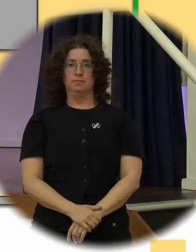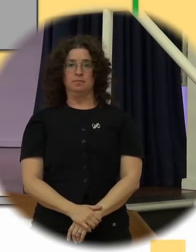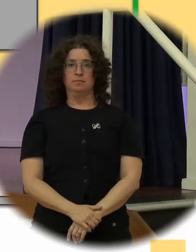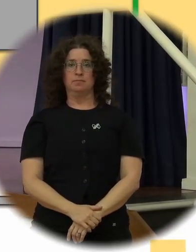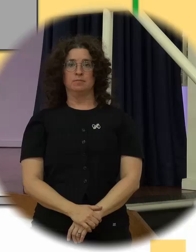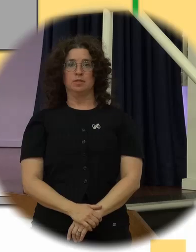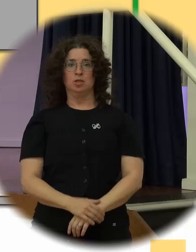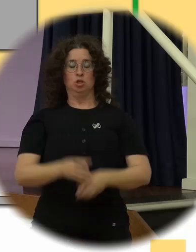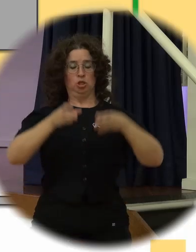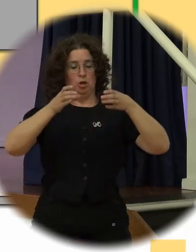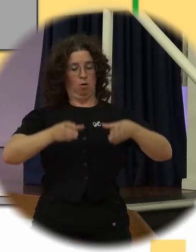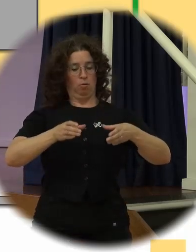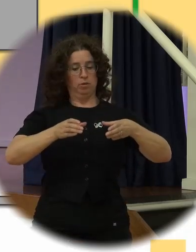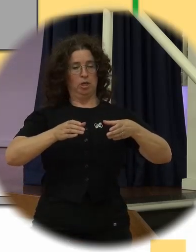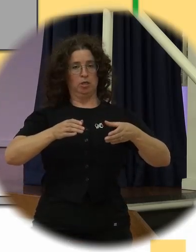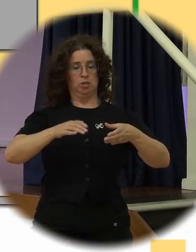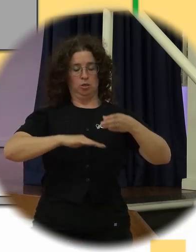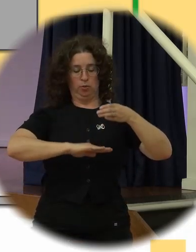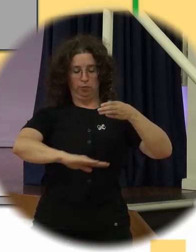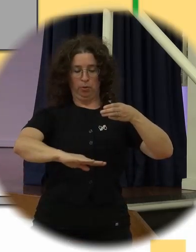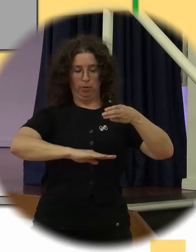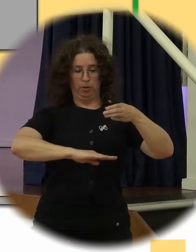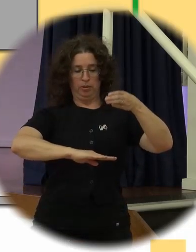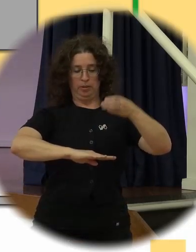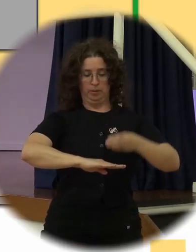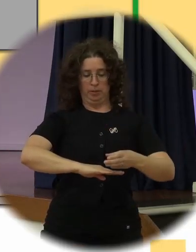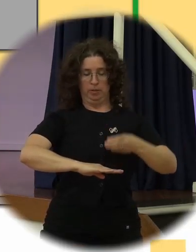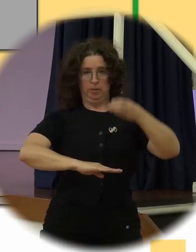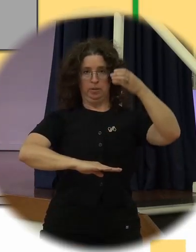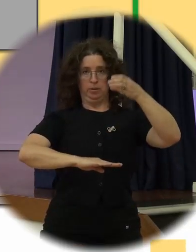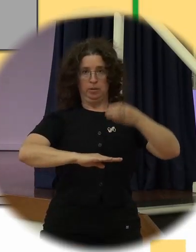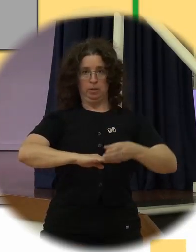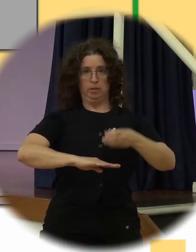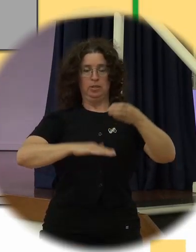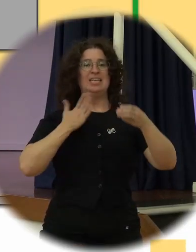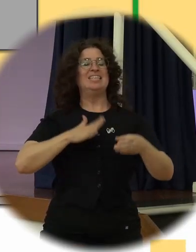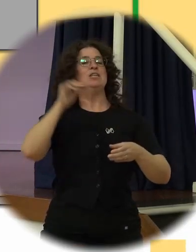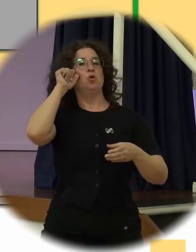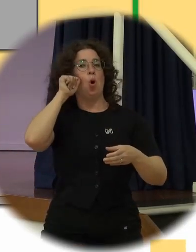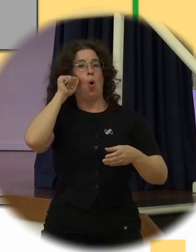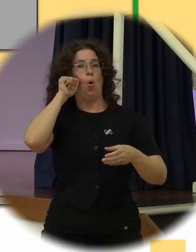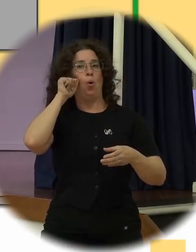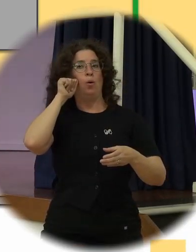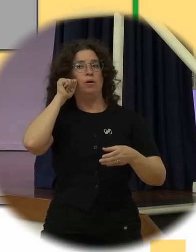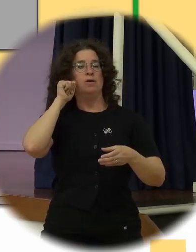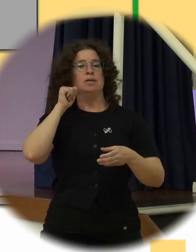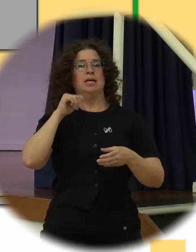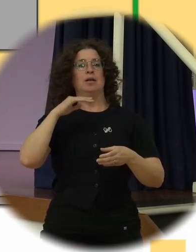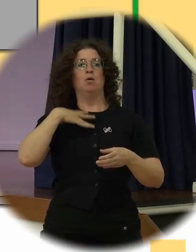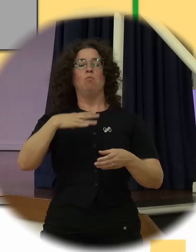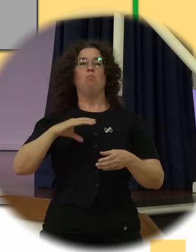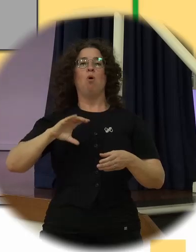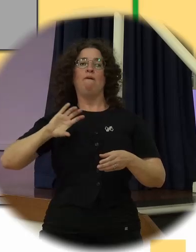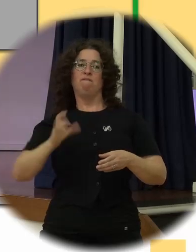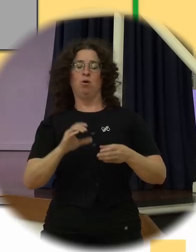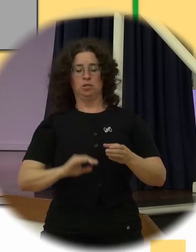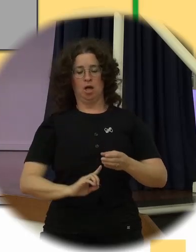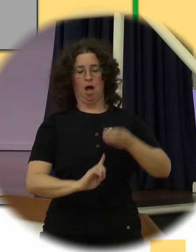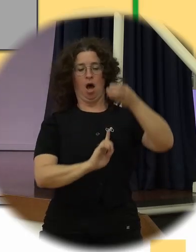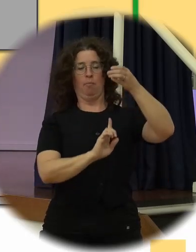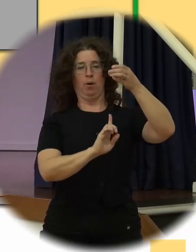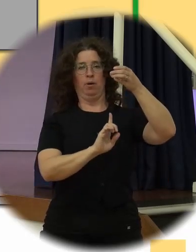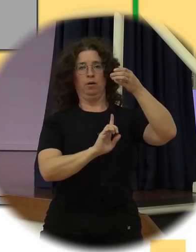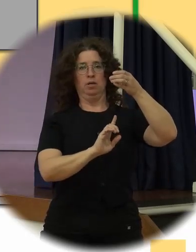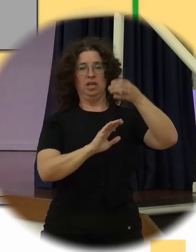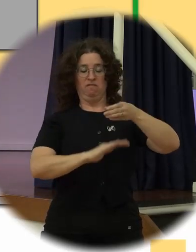object is getting closer to a surface, it just needs to detect that and put more force away from the object. If it's farther away, it